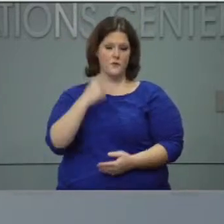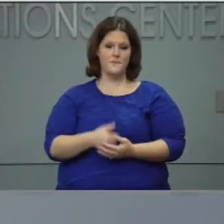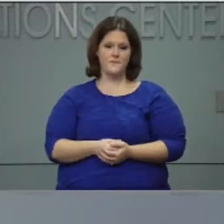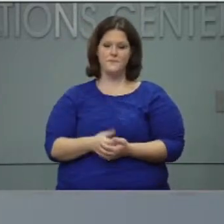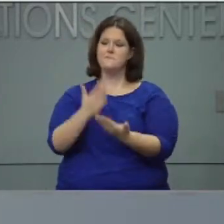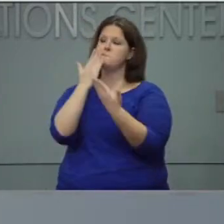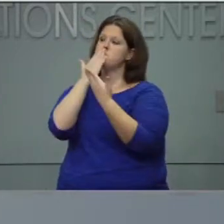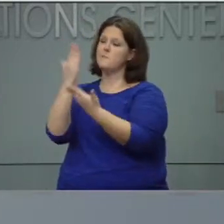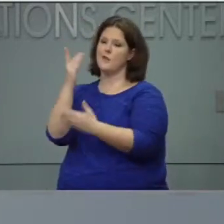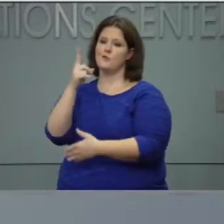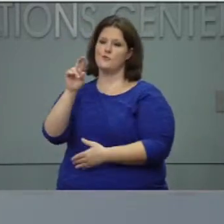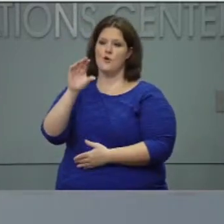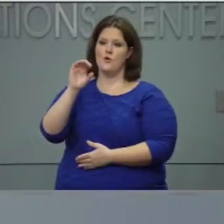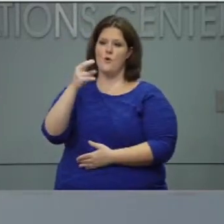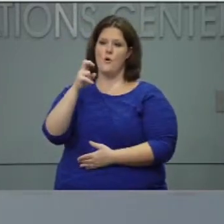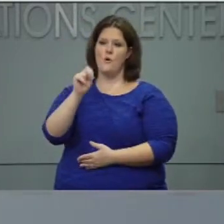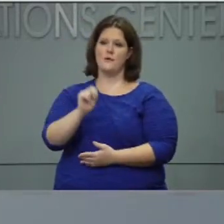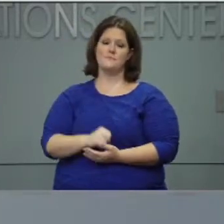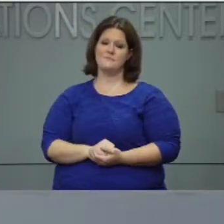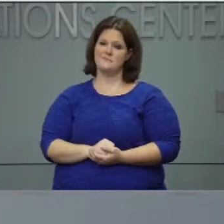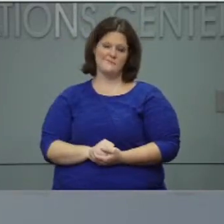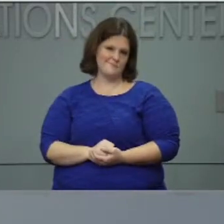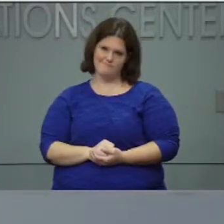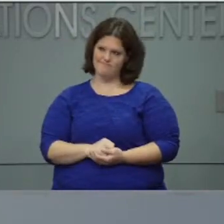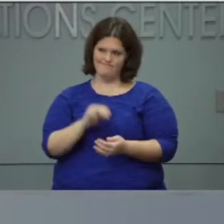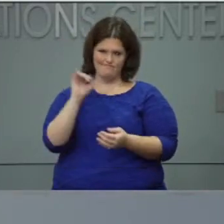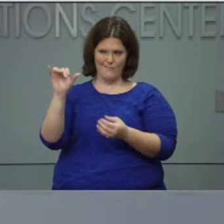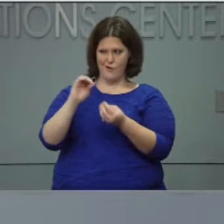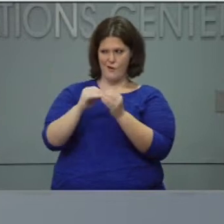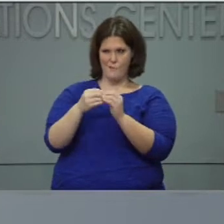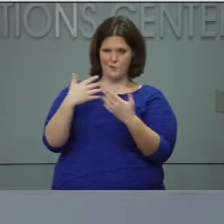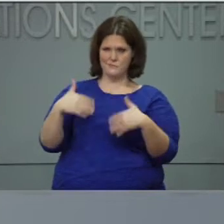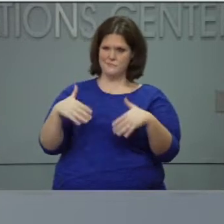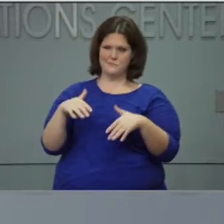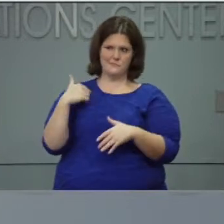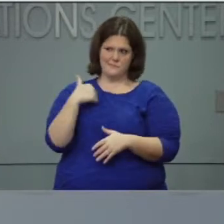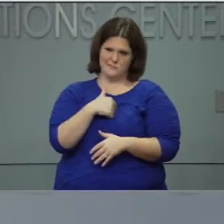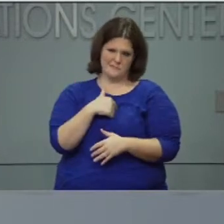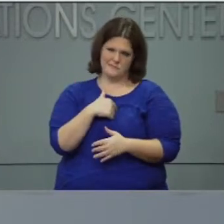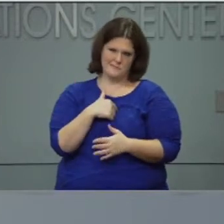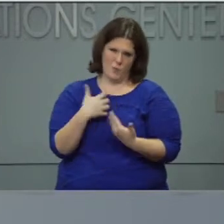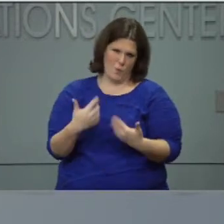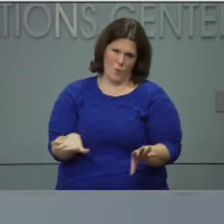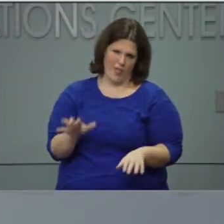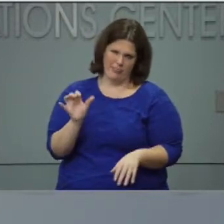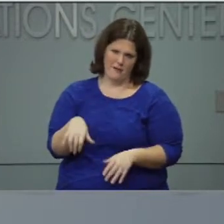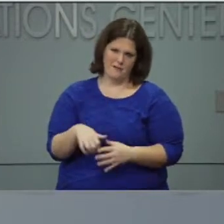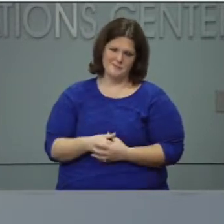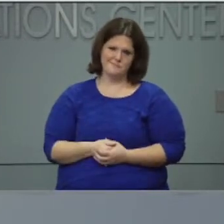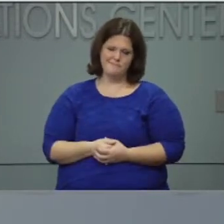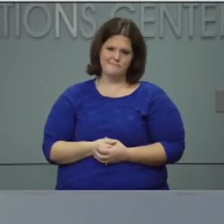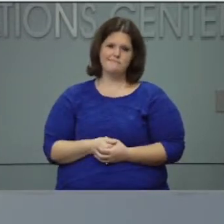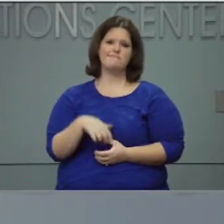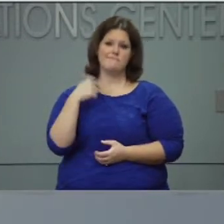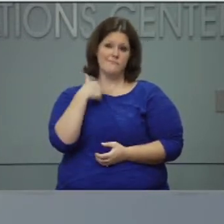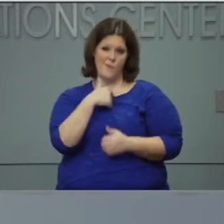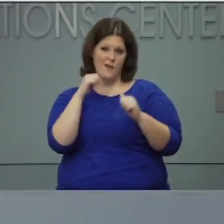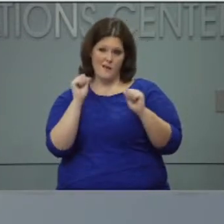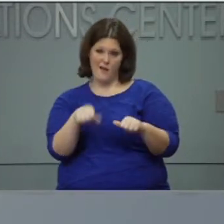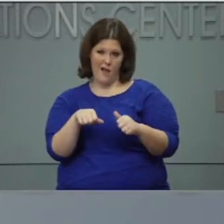Thanks, Dr. Cohen. This is not where we want to be, but we have a sure way out: